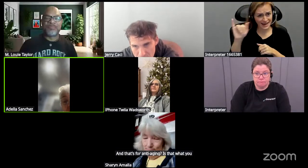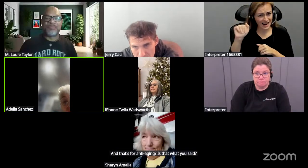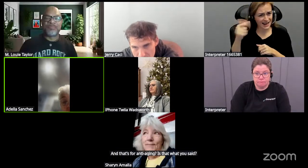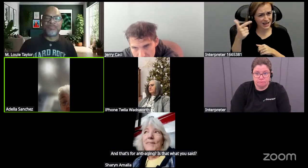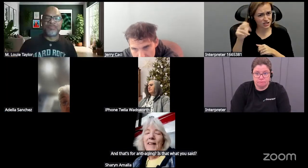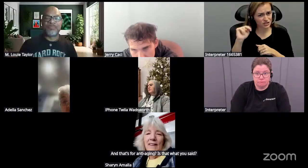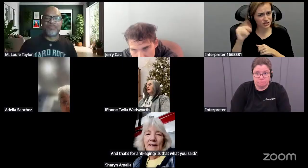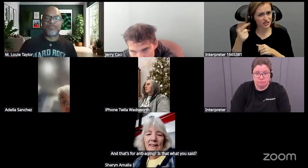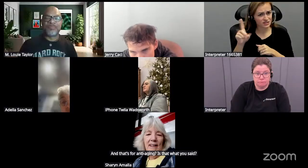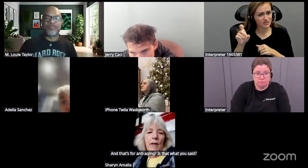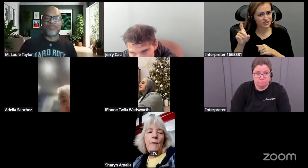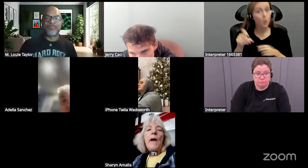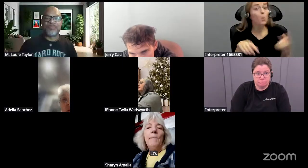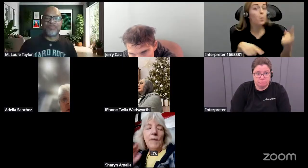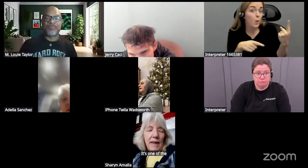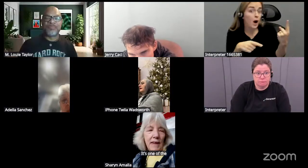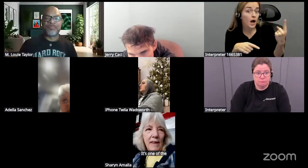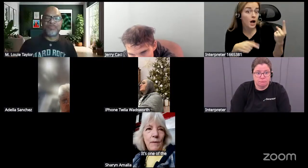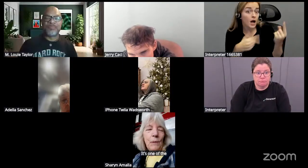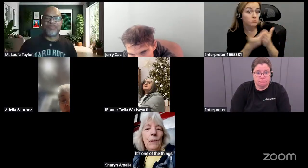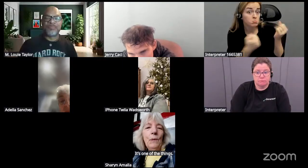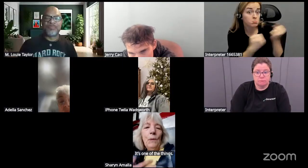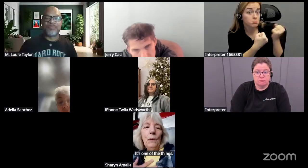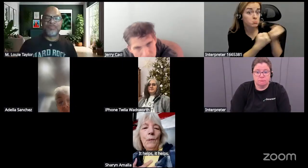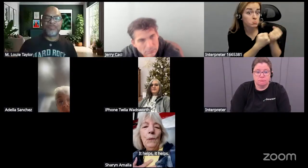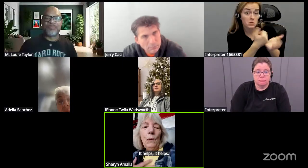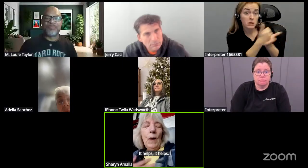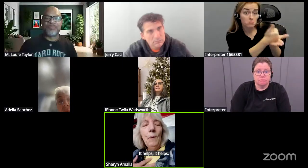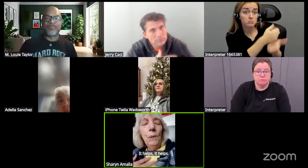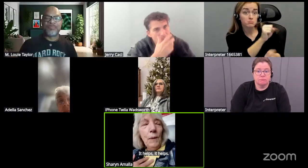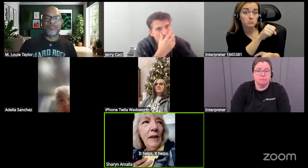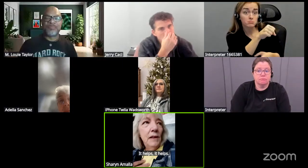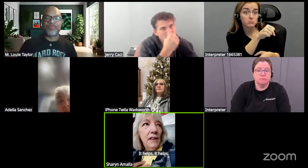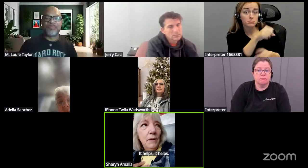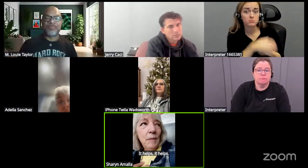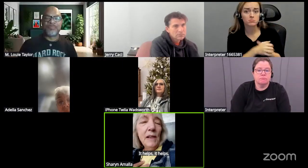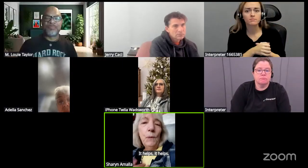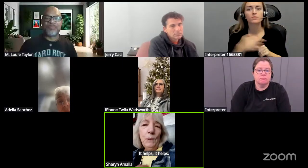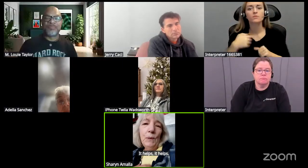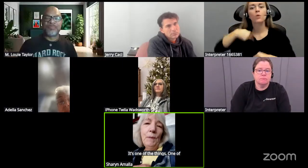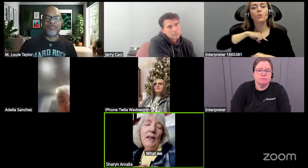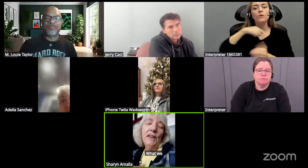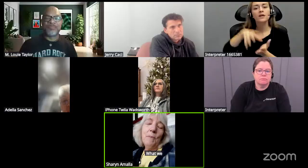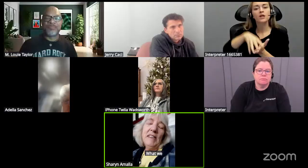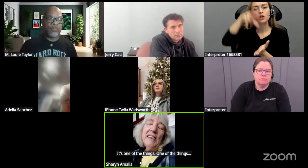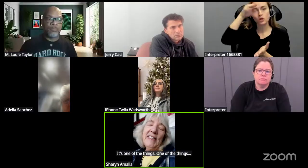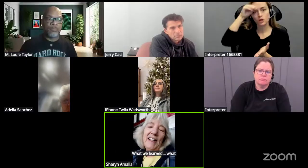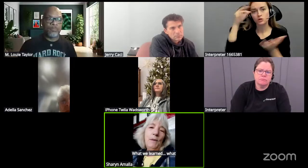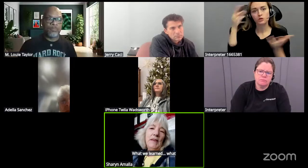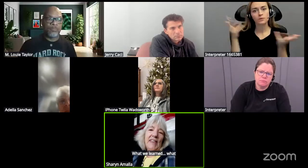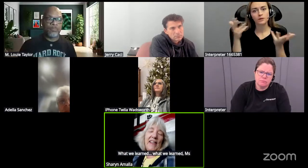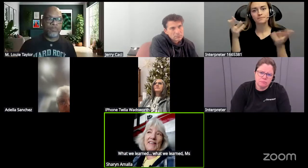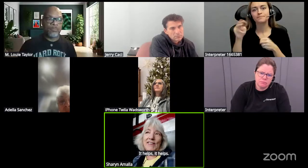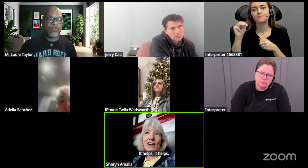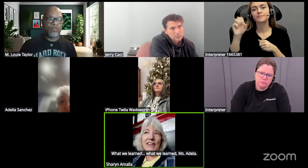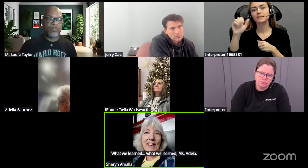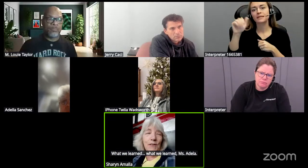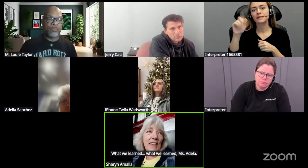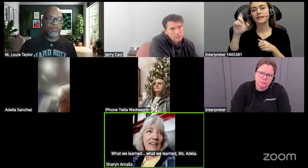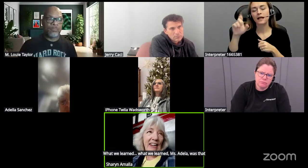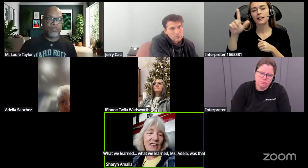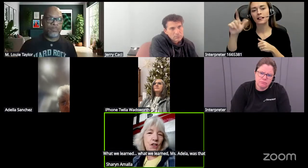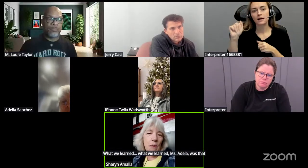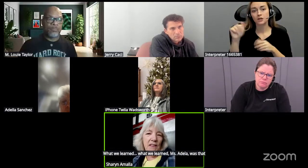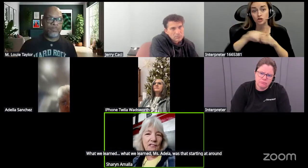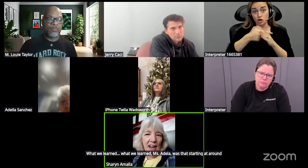It's one of the Help. things. It helps. What One what of we the things. learned, what we learned, Ms. Adela, was that starting at